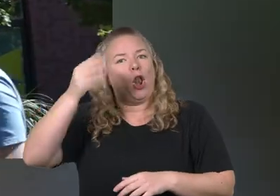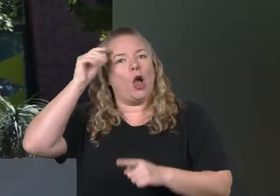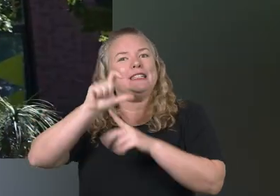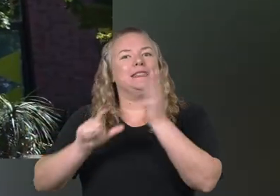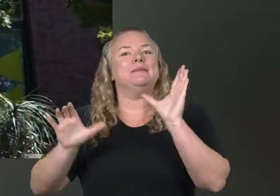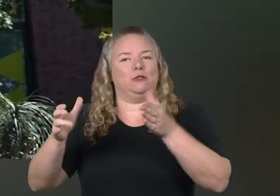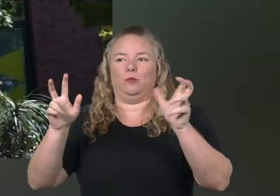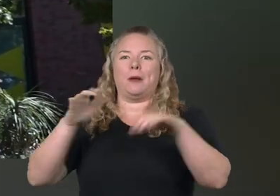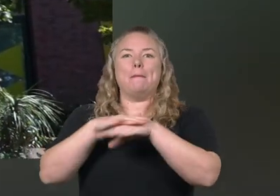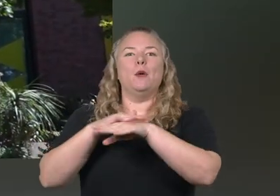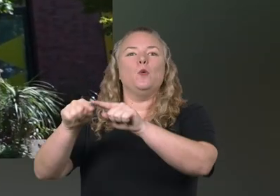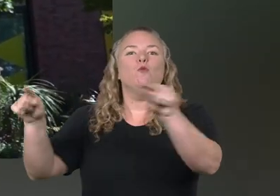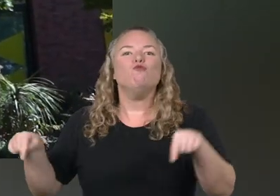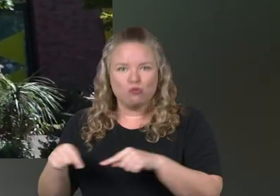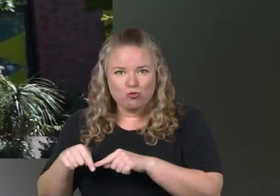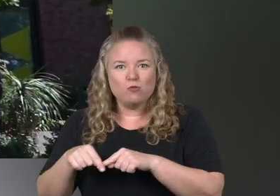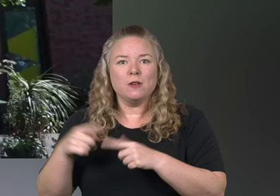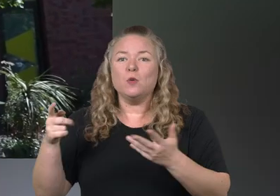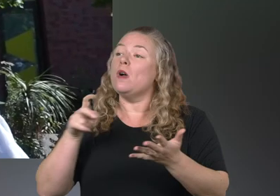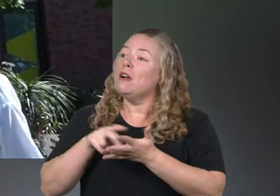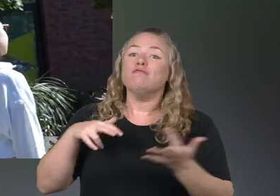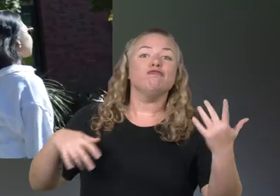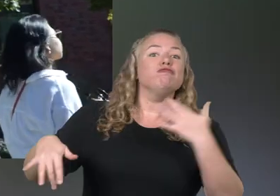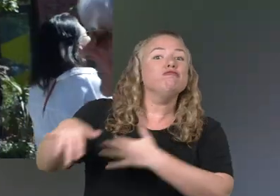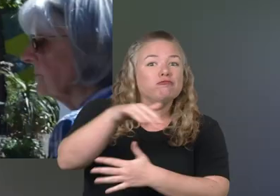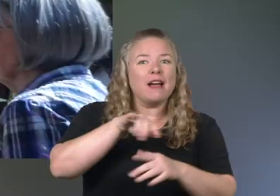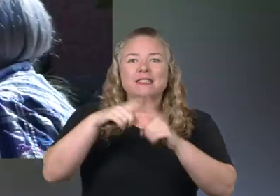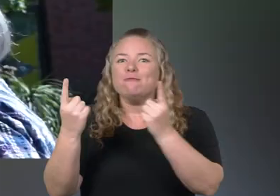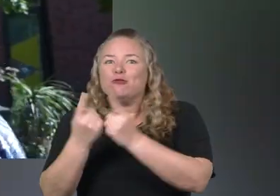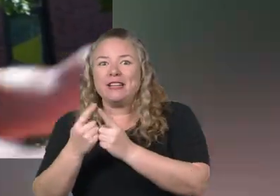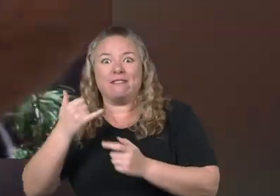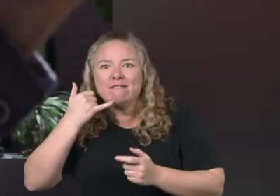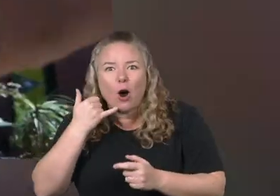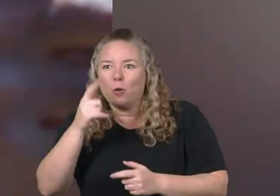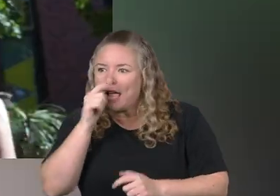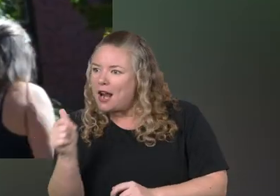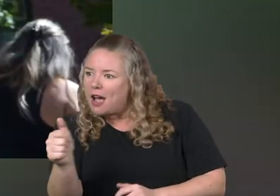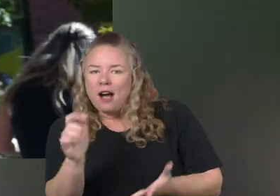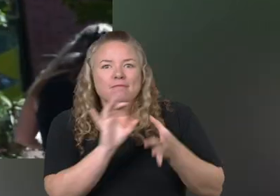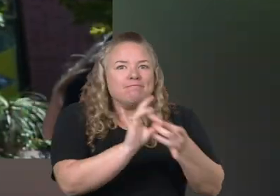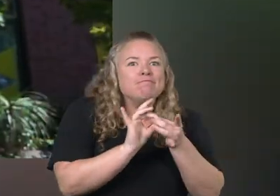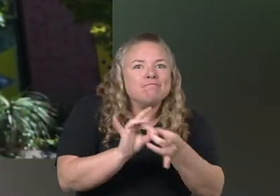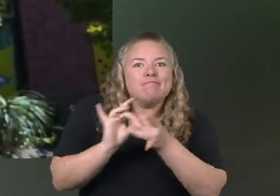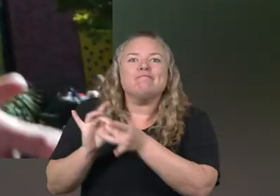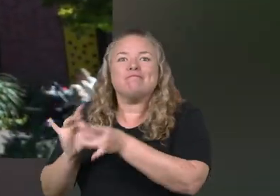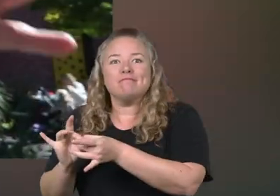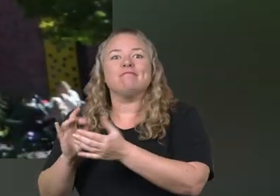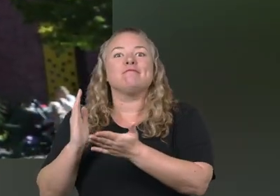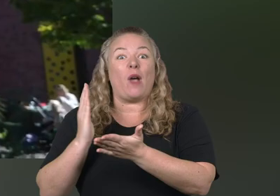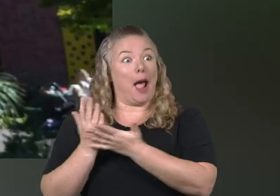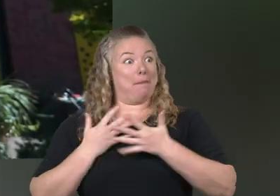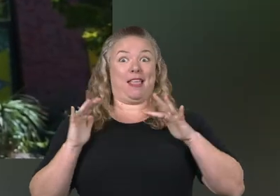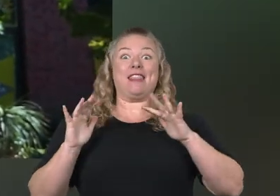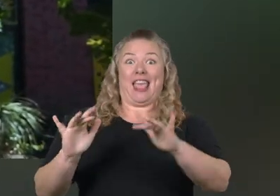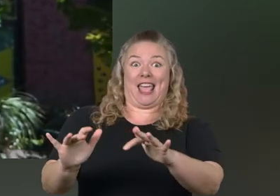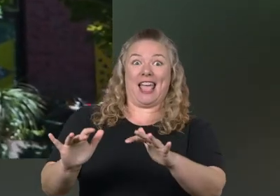by our learning disabilities group called Blue Room. So as you go around, there's different things that you can use your phone to